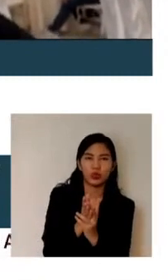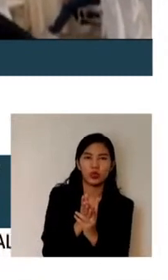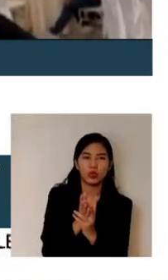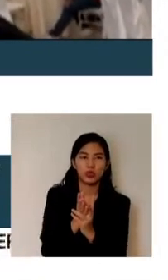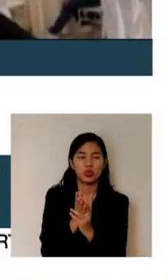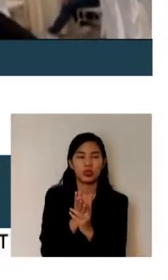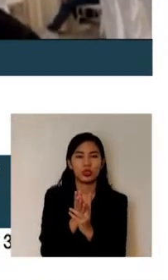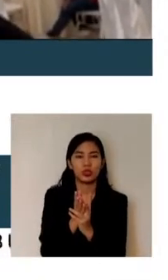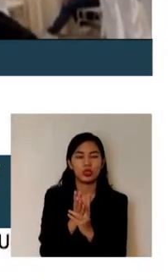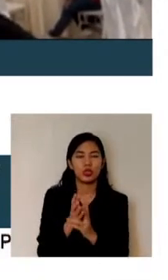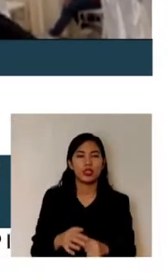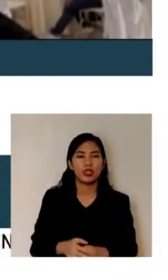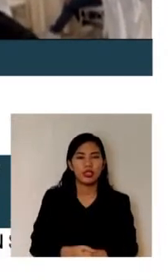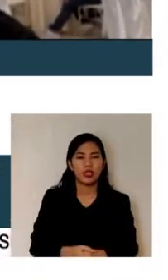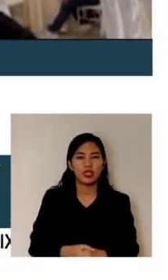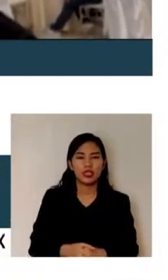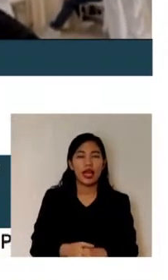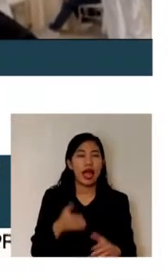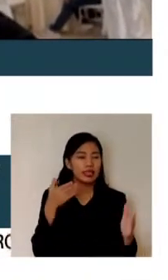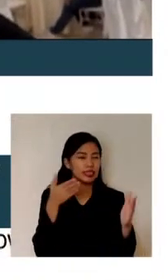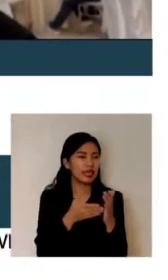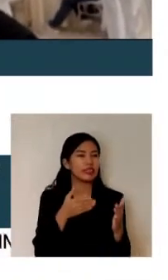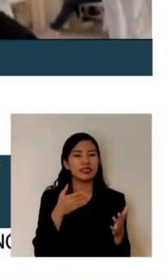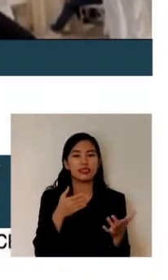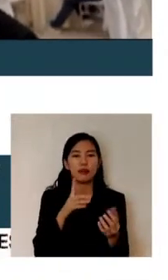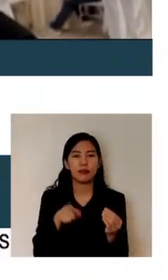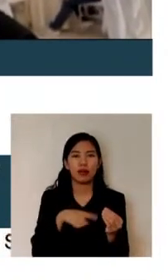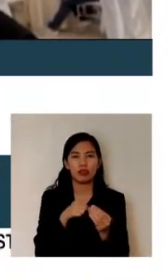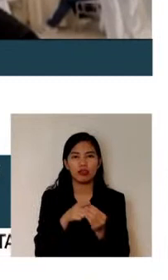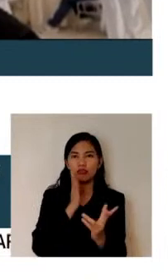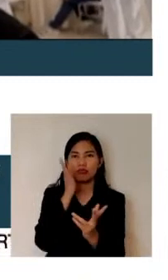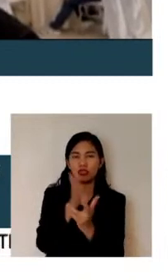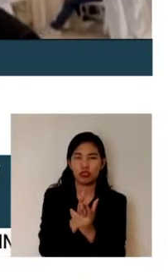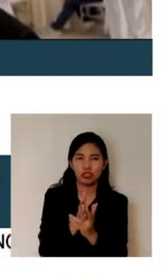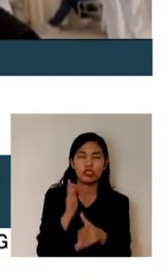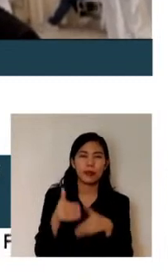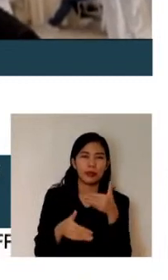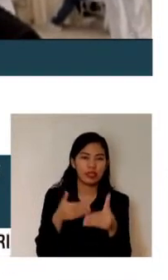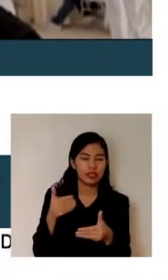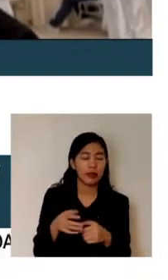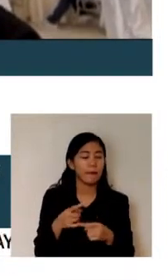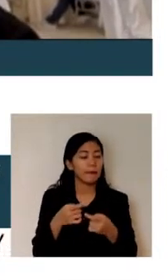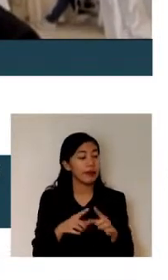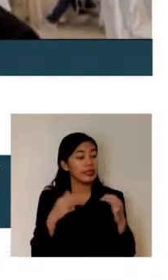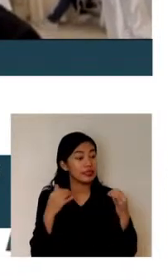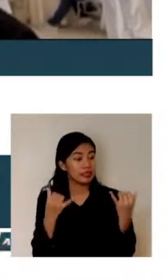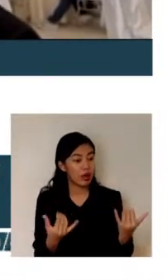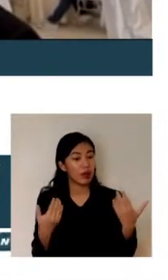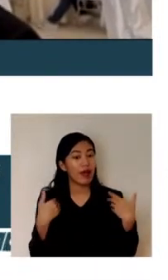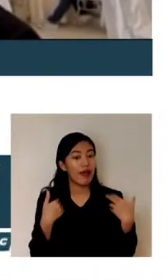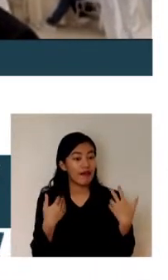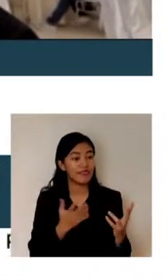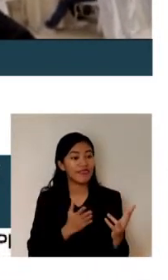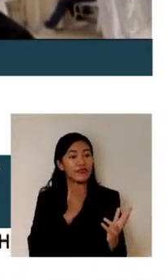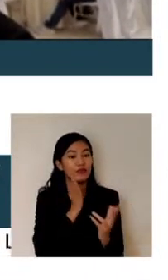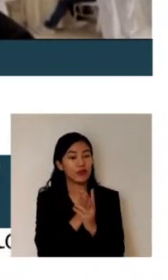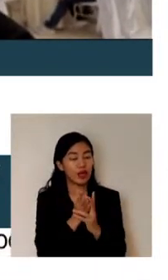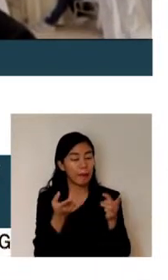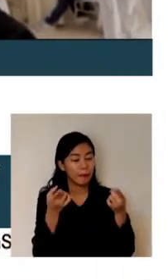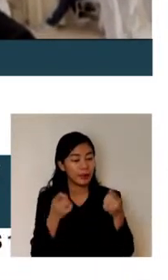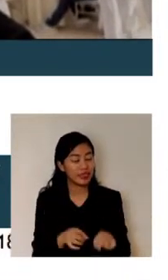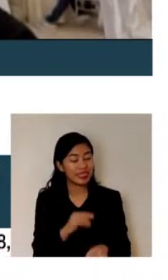been against any interference from the very beginning. But knowing that now that there is interference that's happening, if you